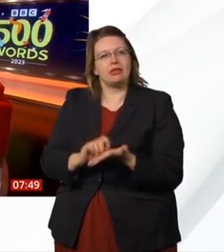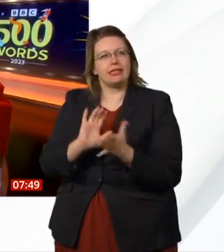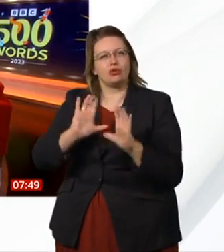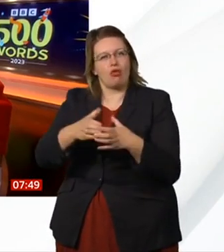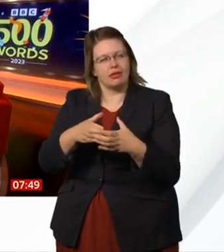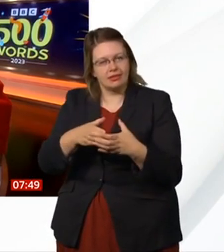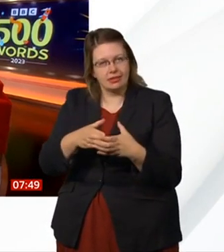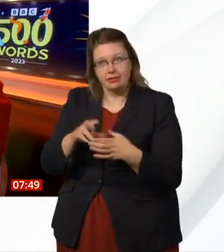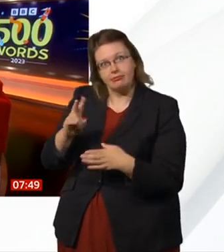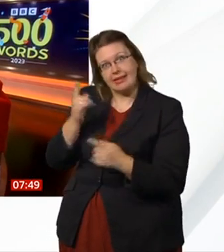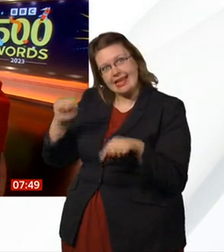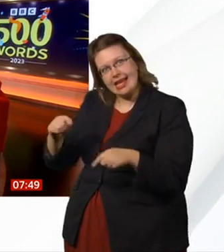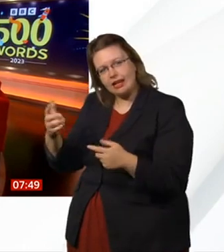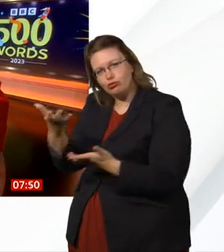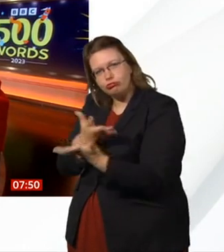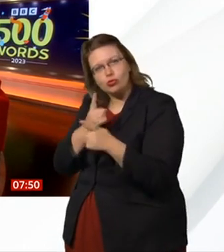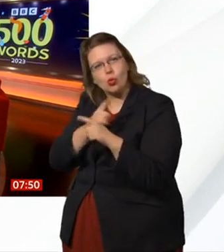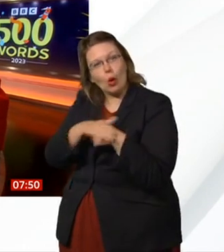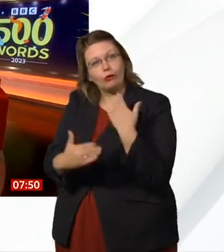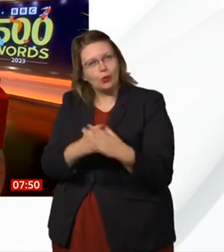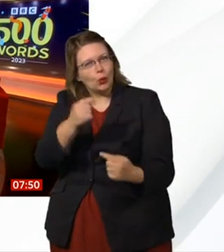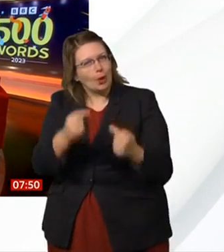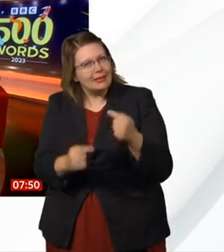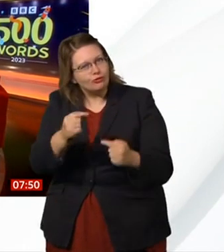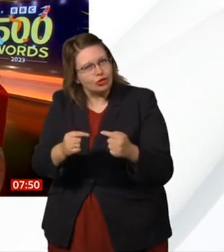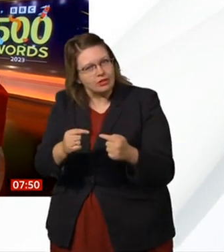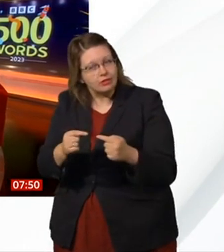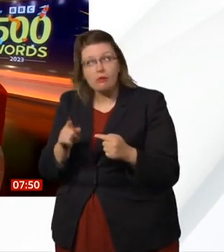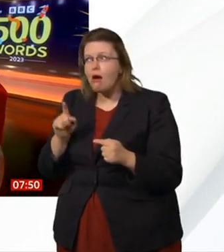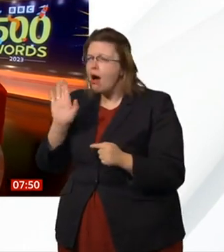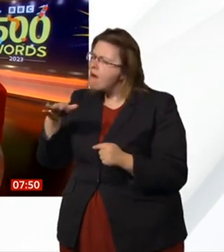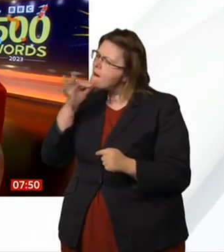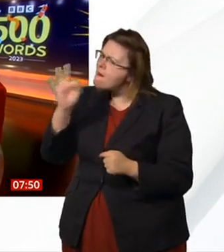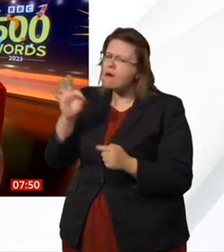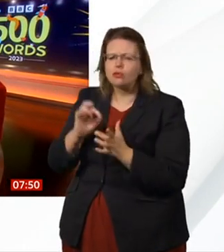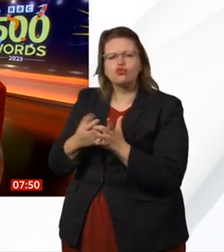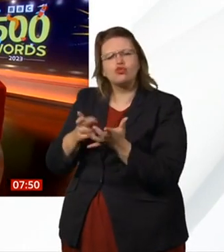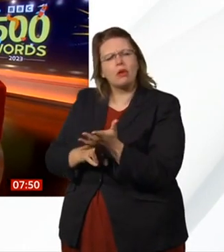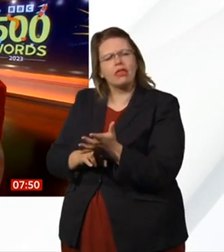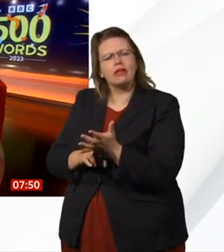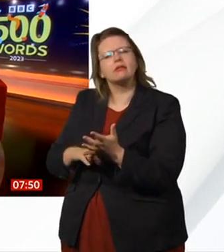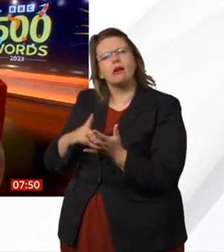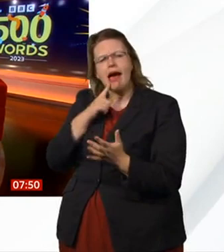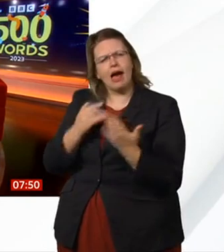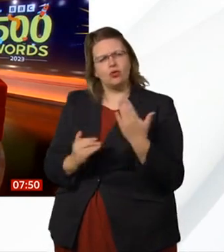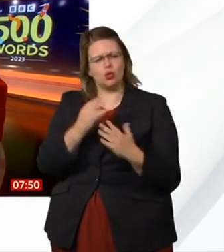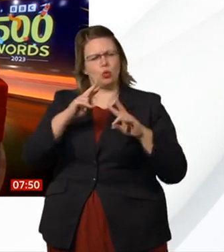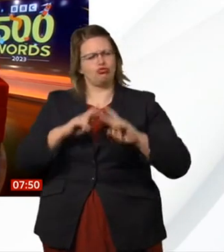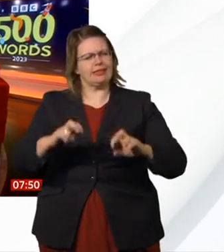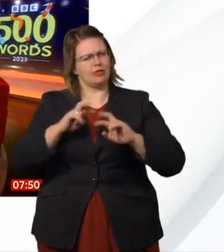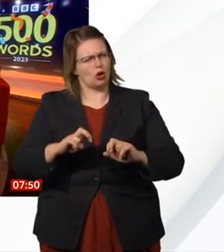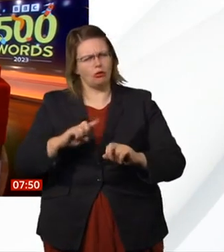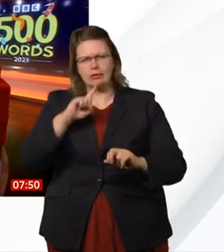in. Jonathan, you've got some really interesting figures out this morning about children not enjoying writing as much